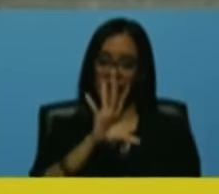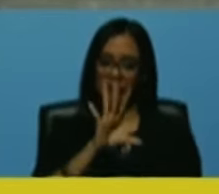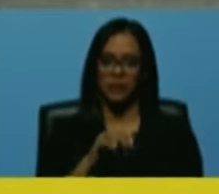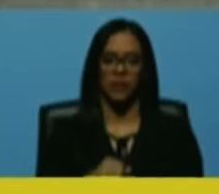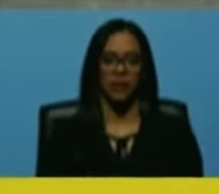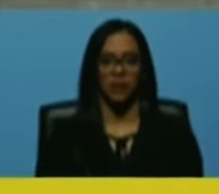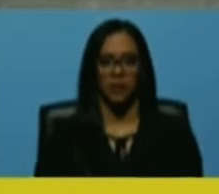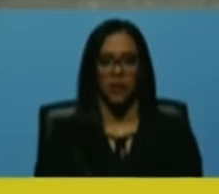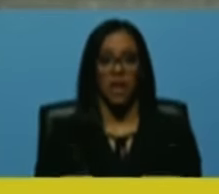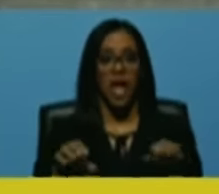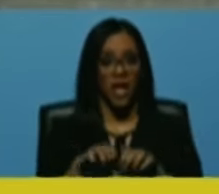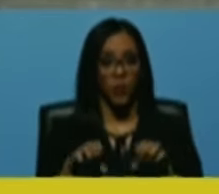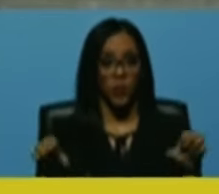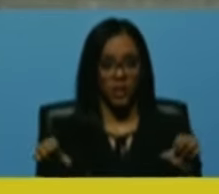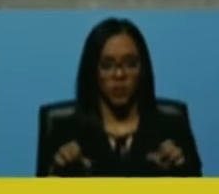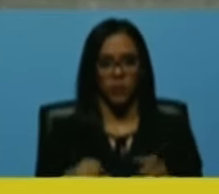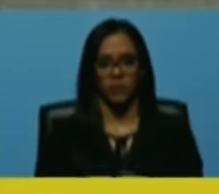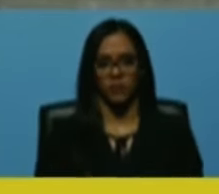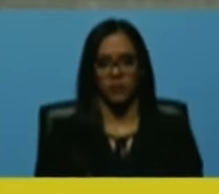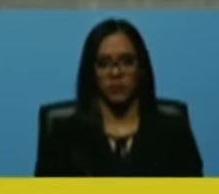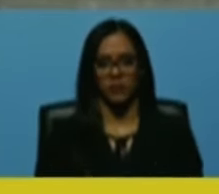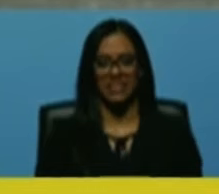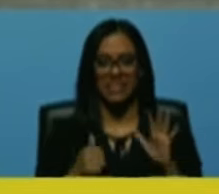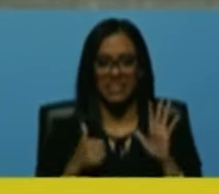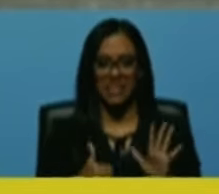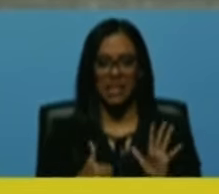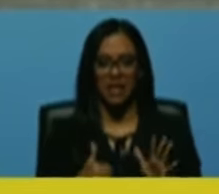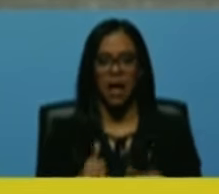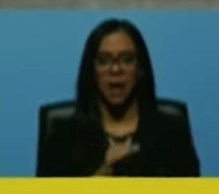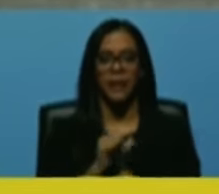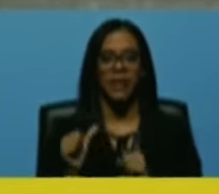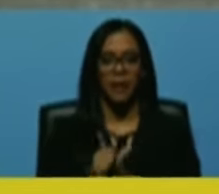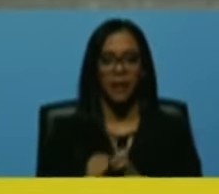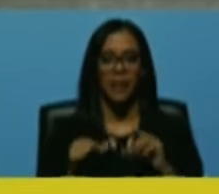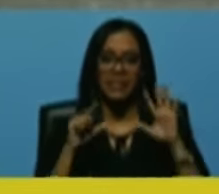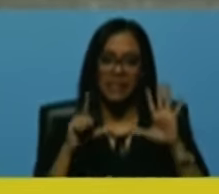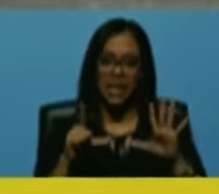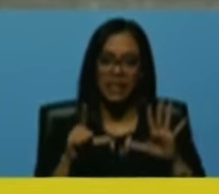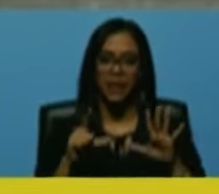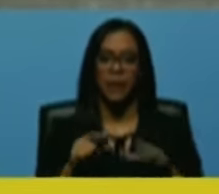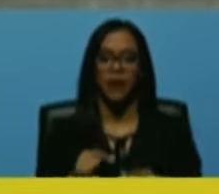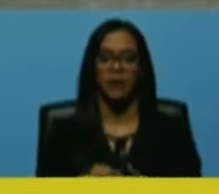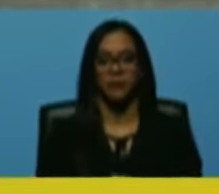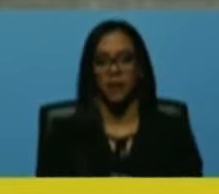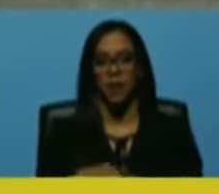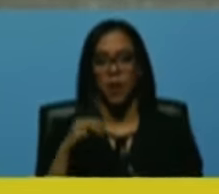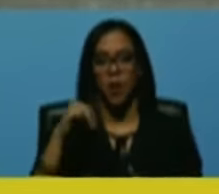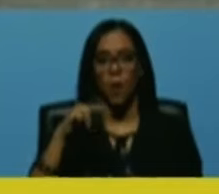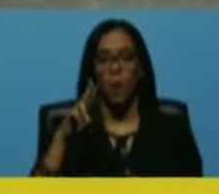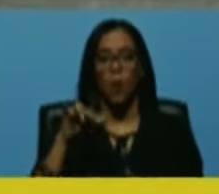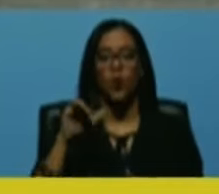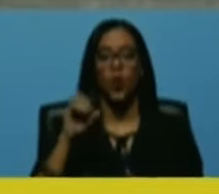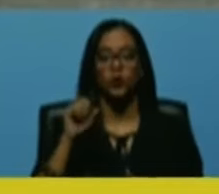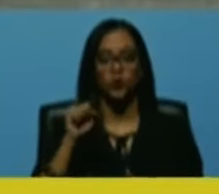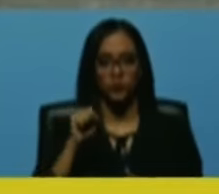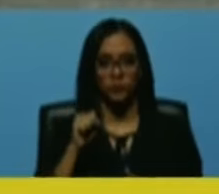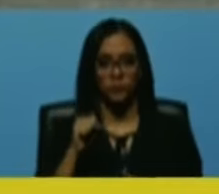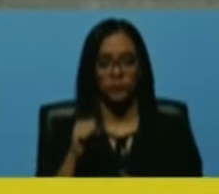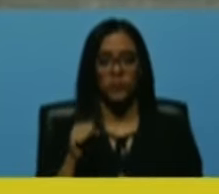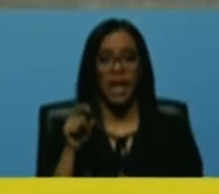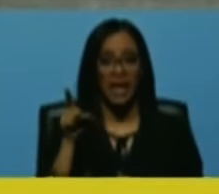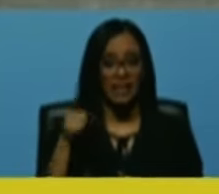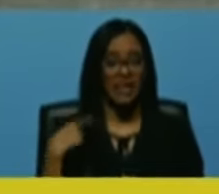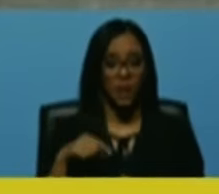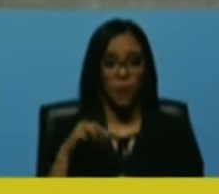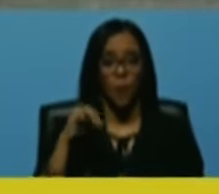Fifth, education. Sixth, environment. Seven, walls. We have a